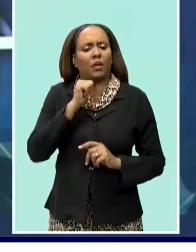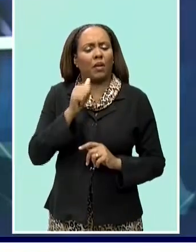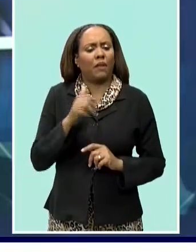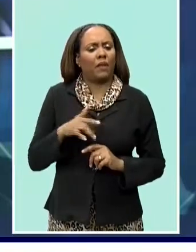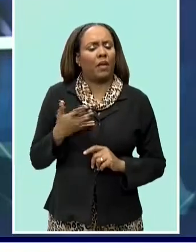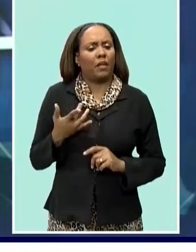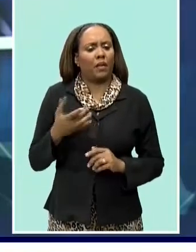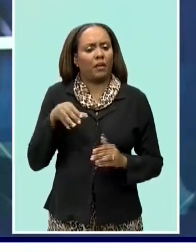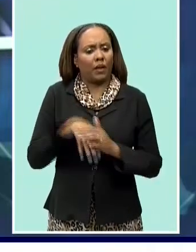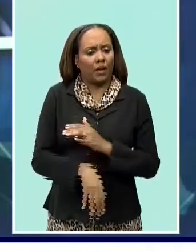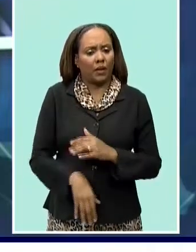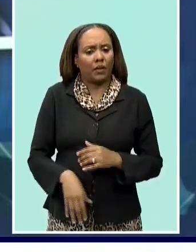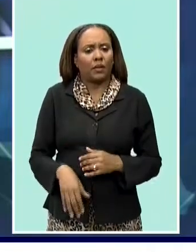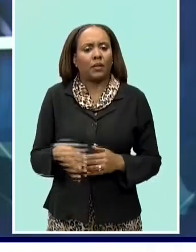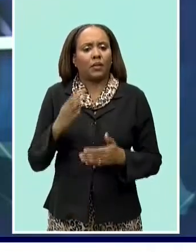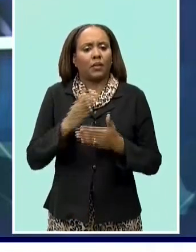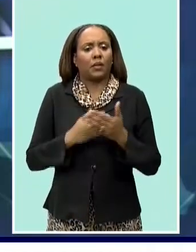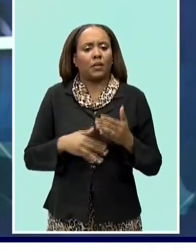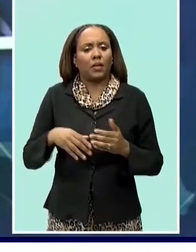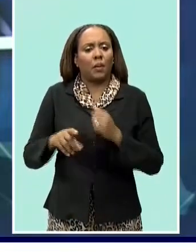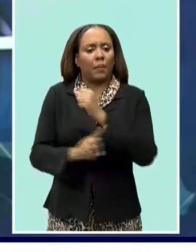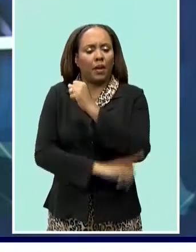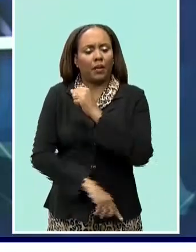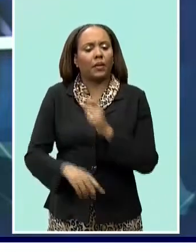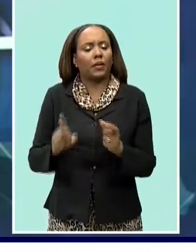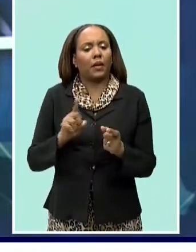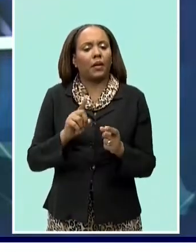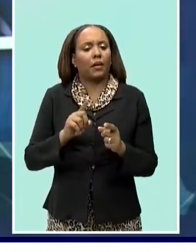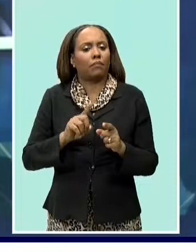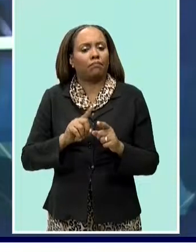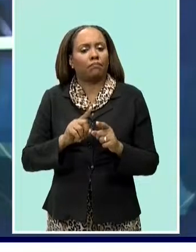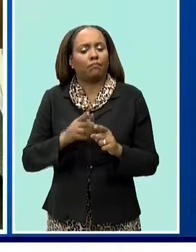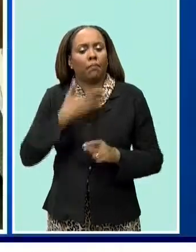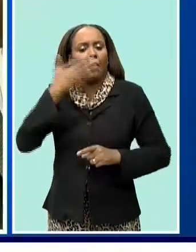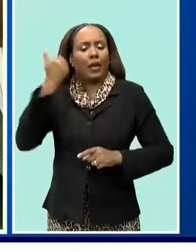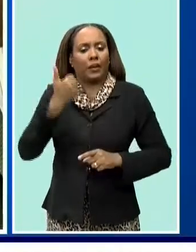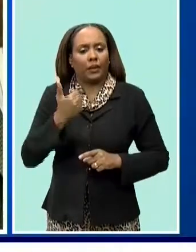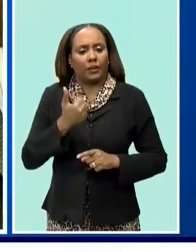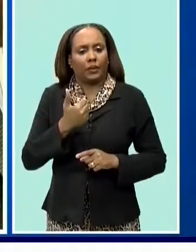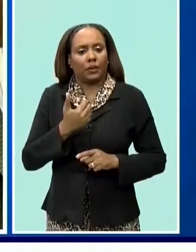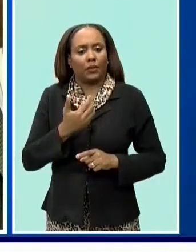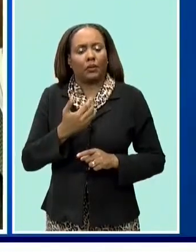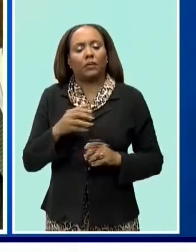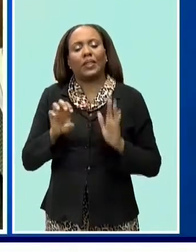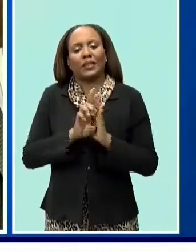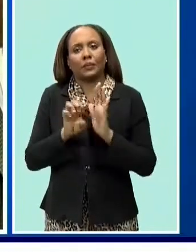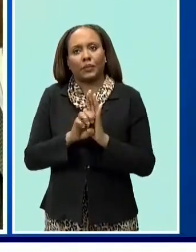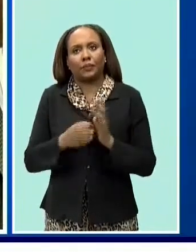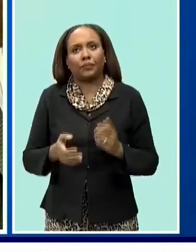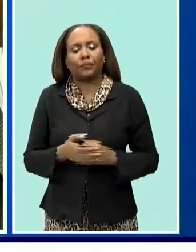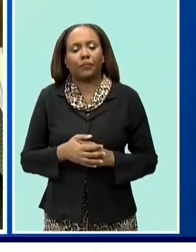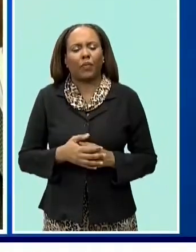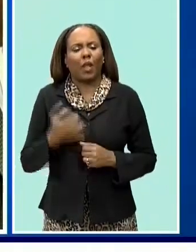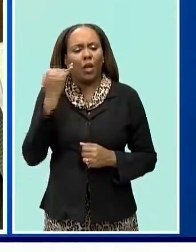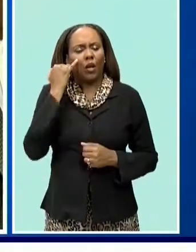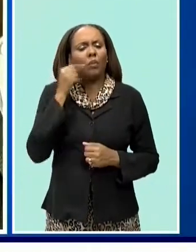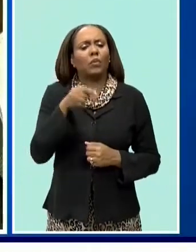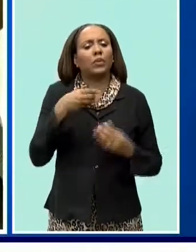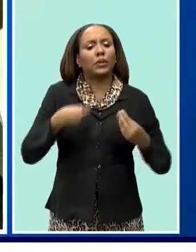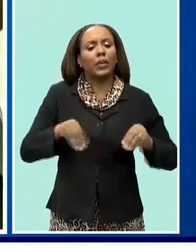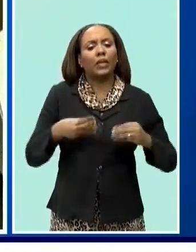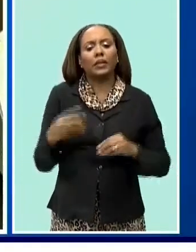crimes. She believes civil penalties are a better alternative. So that a fellow who is selling without a